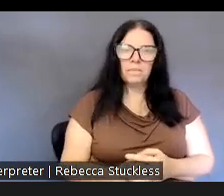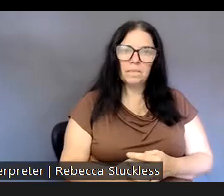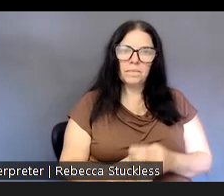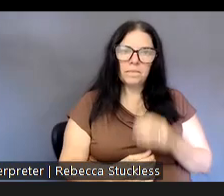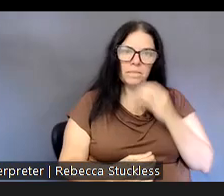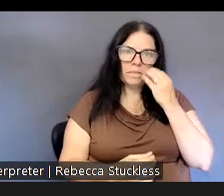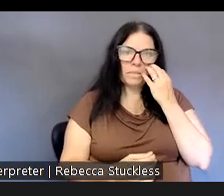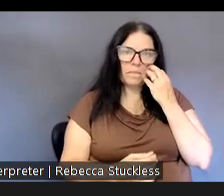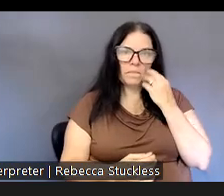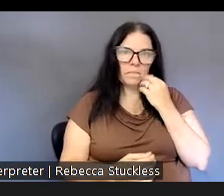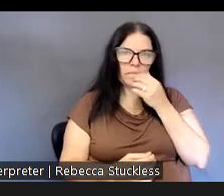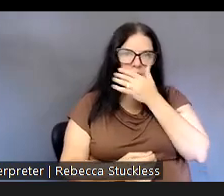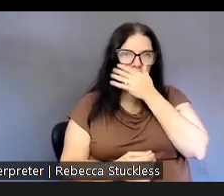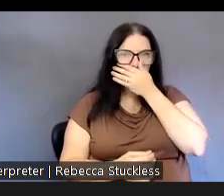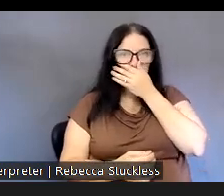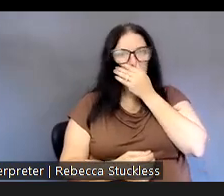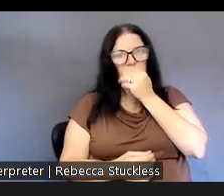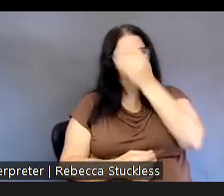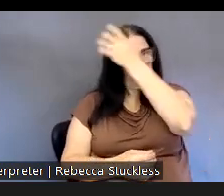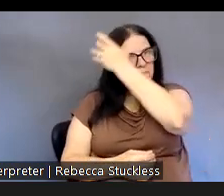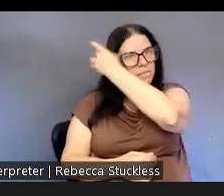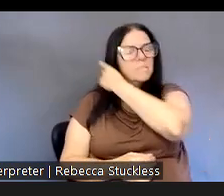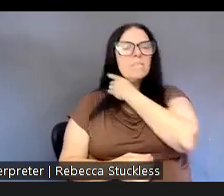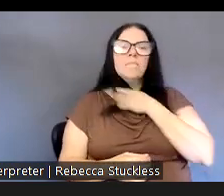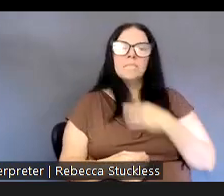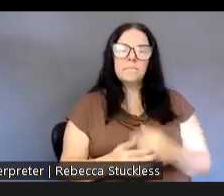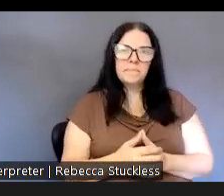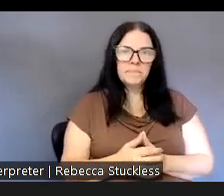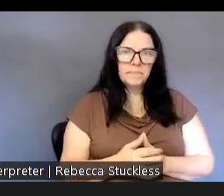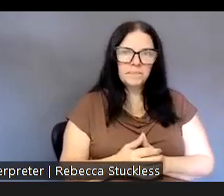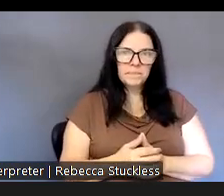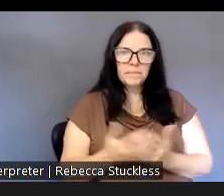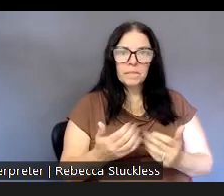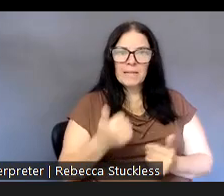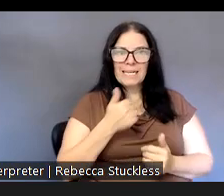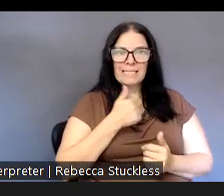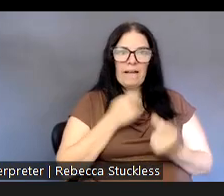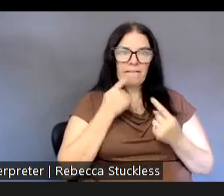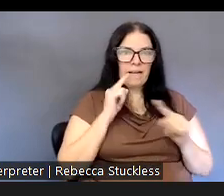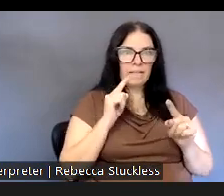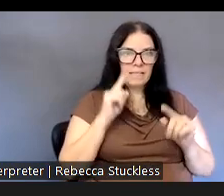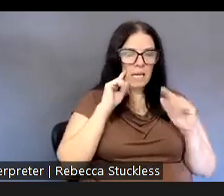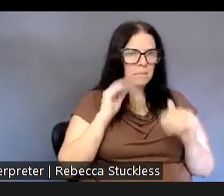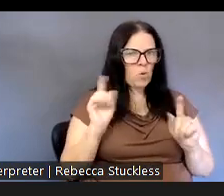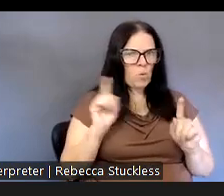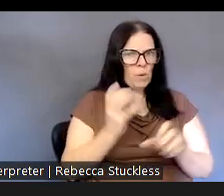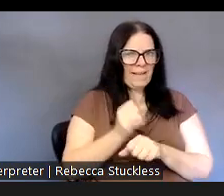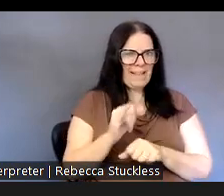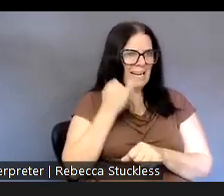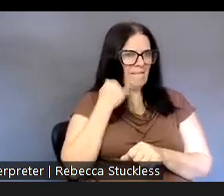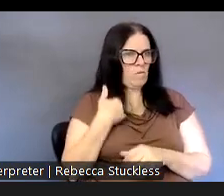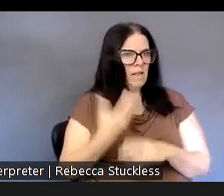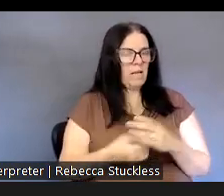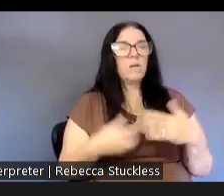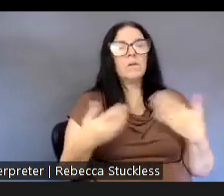Well, where do we get self-efficacy expectations if we're lacking in them? Well, one is through